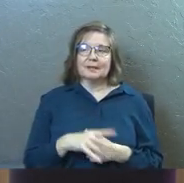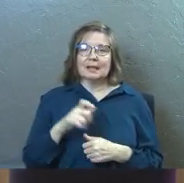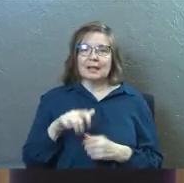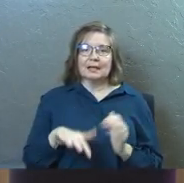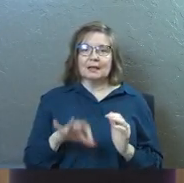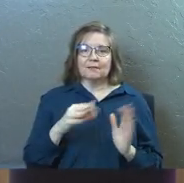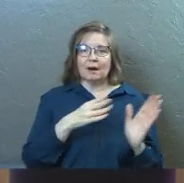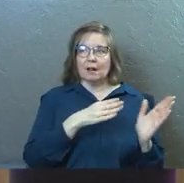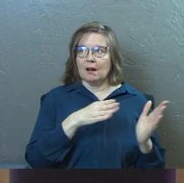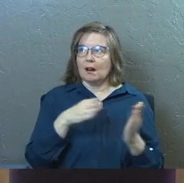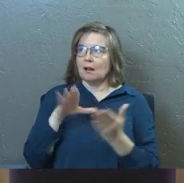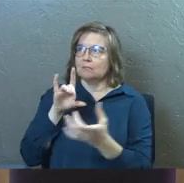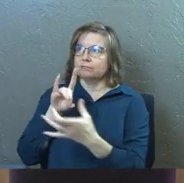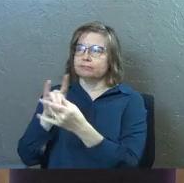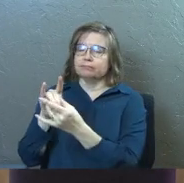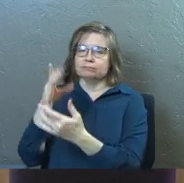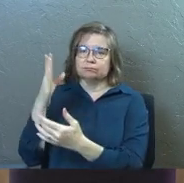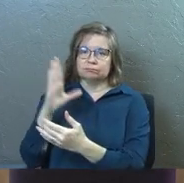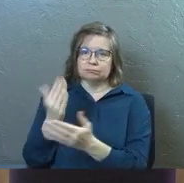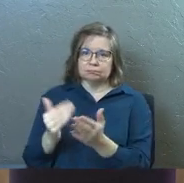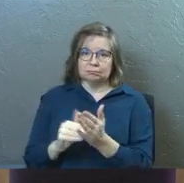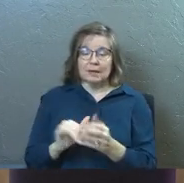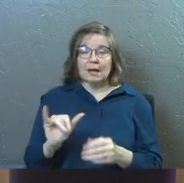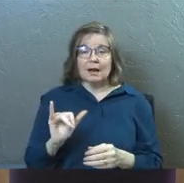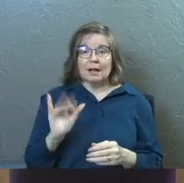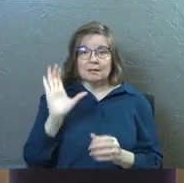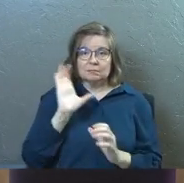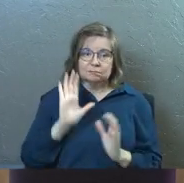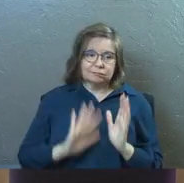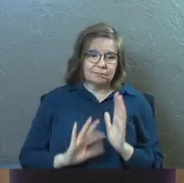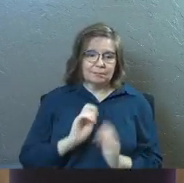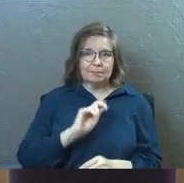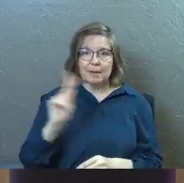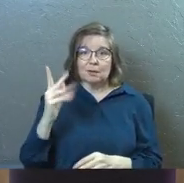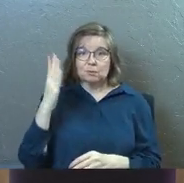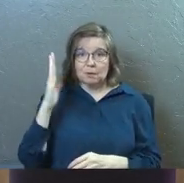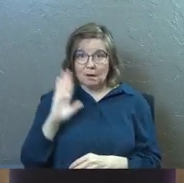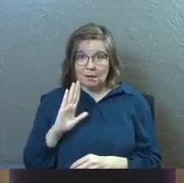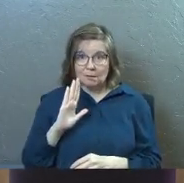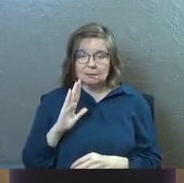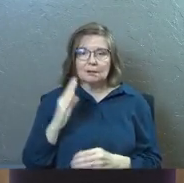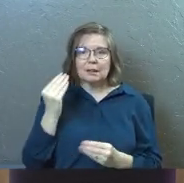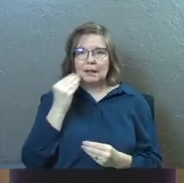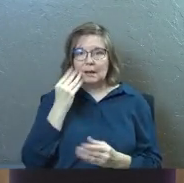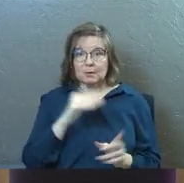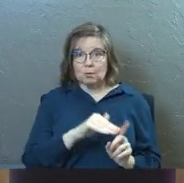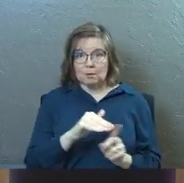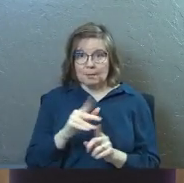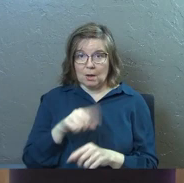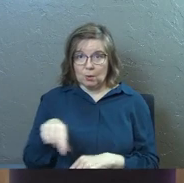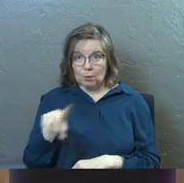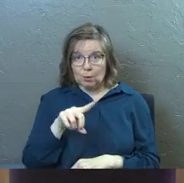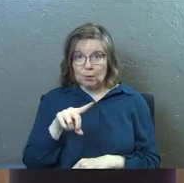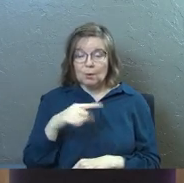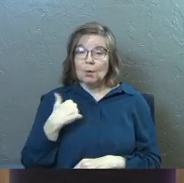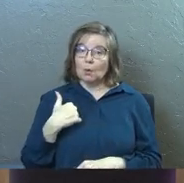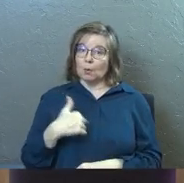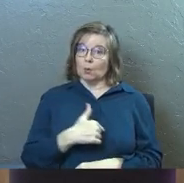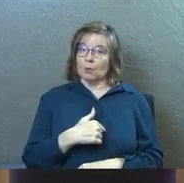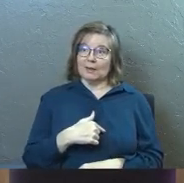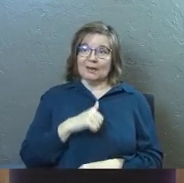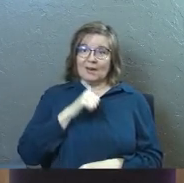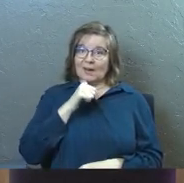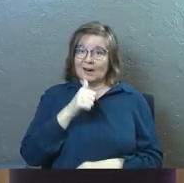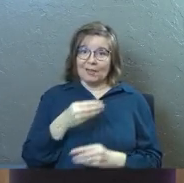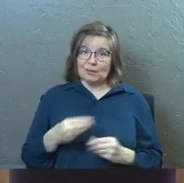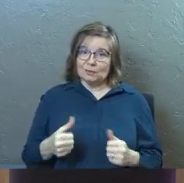They need to find their way back to God. And as they find their way back to God, let me just remind you, we are